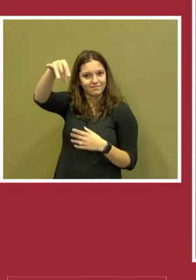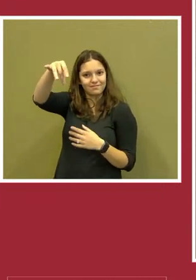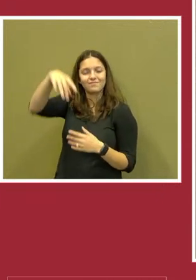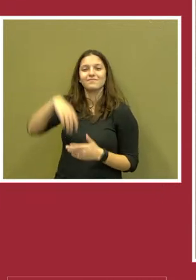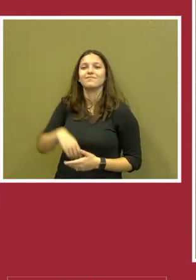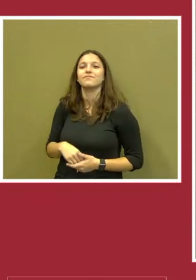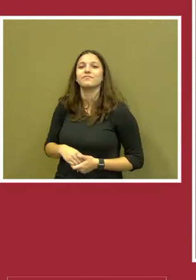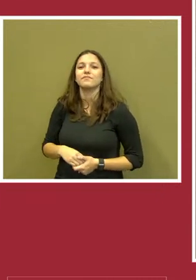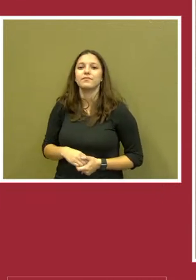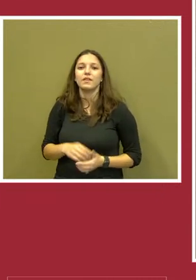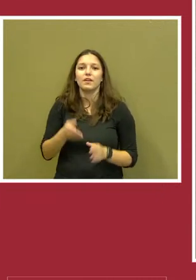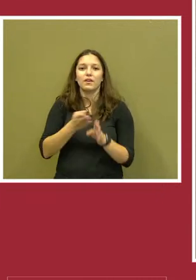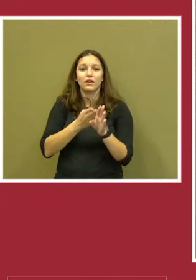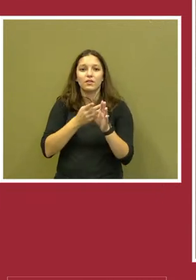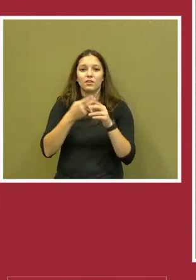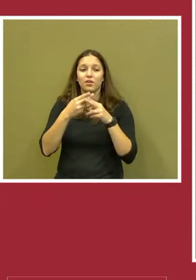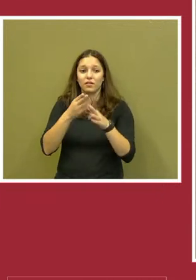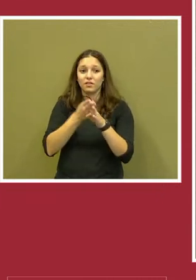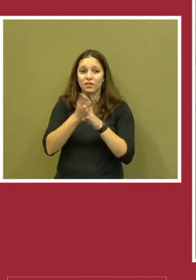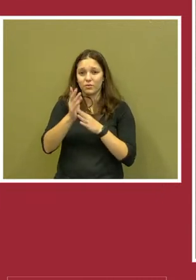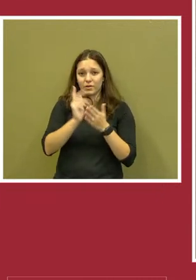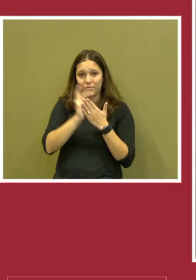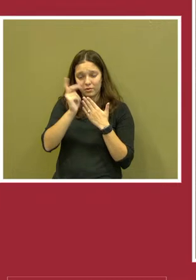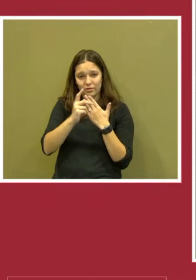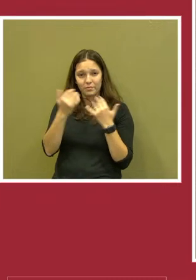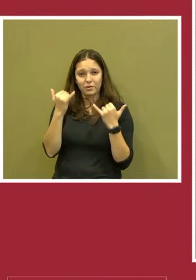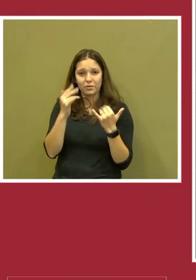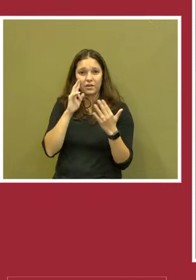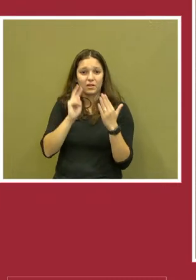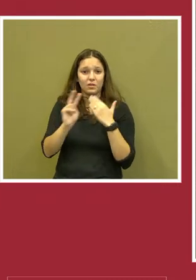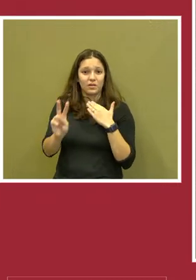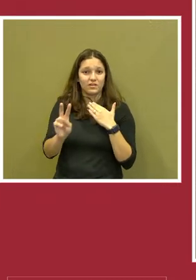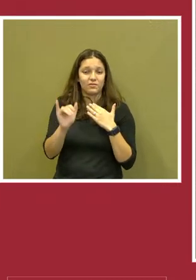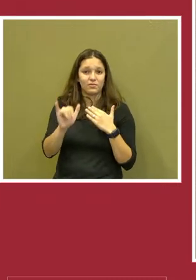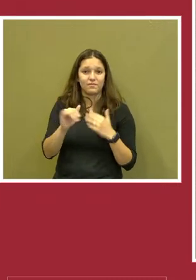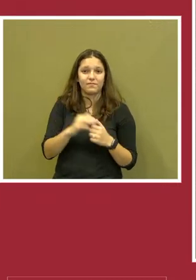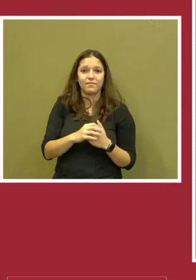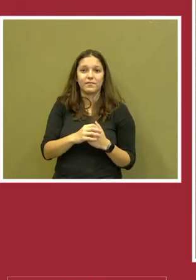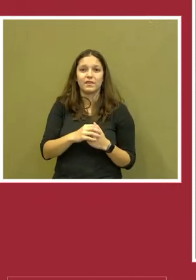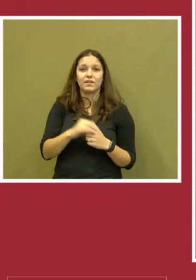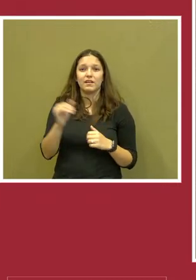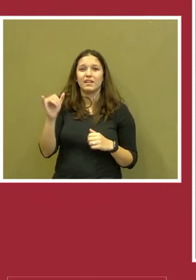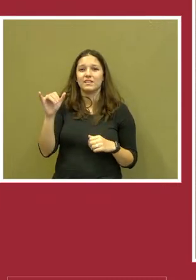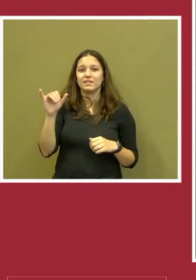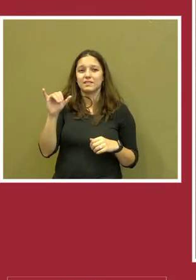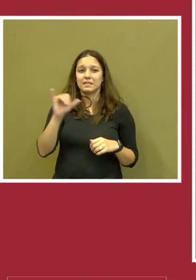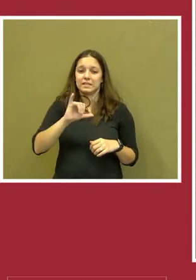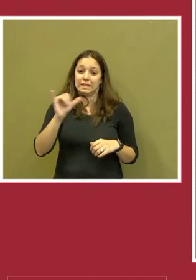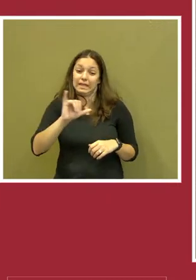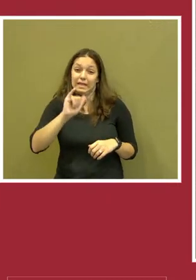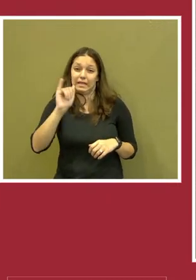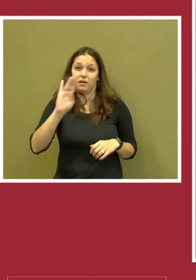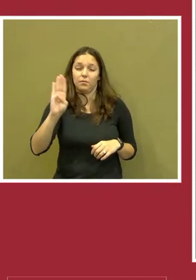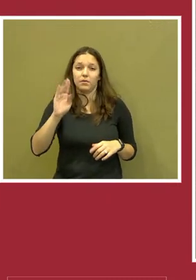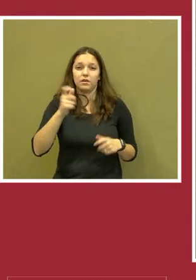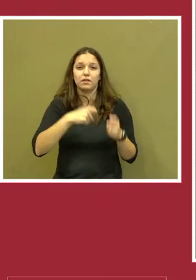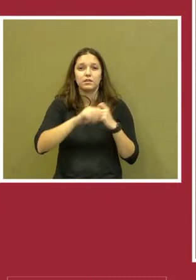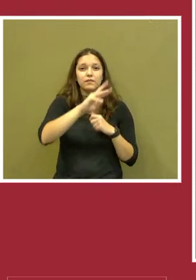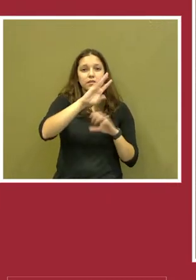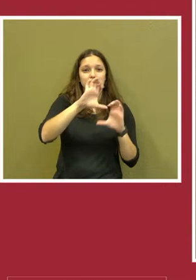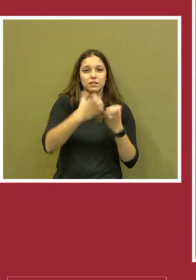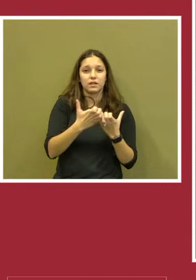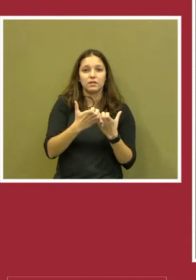called the Career Program, and that's what we're currently looking into. The Career Program is kind of IB Lite. It is, instead of 6